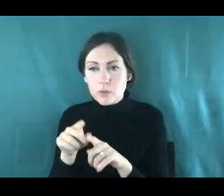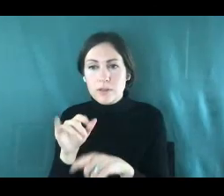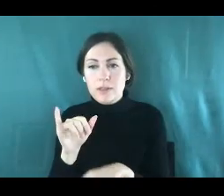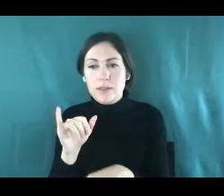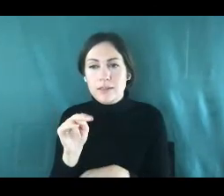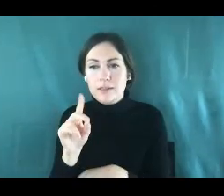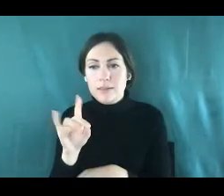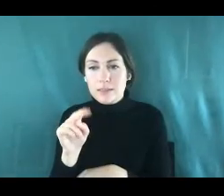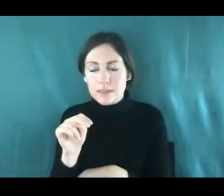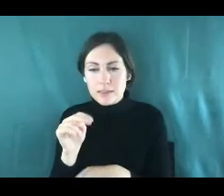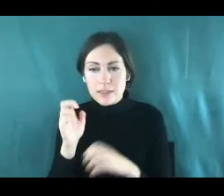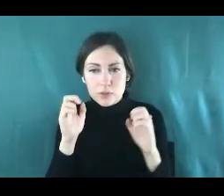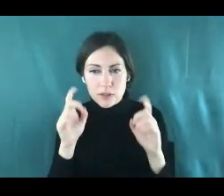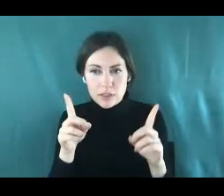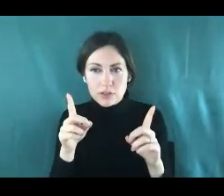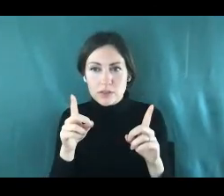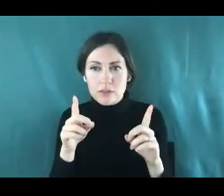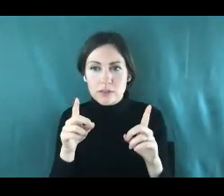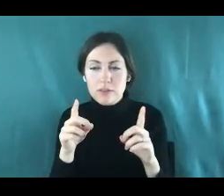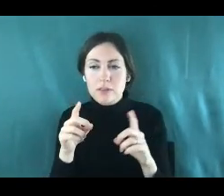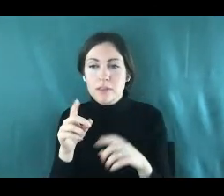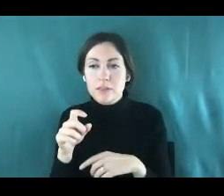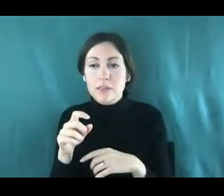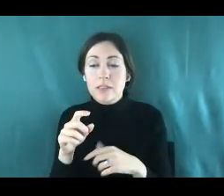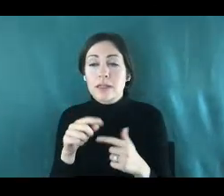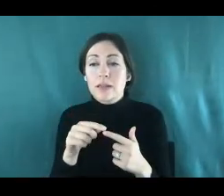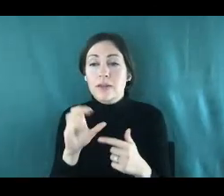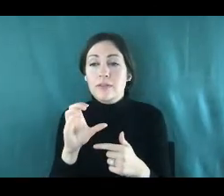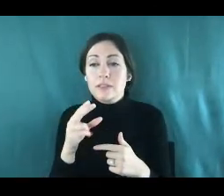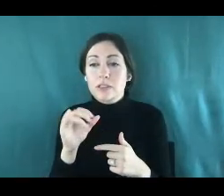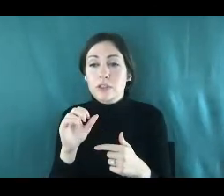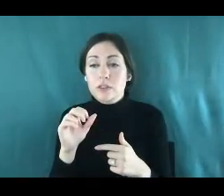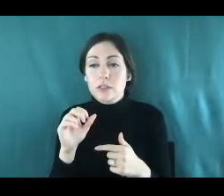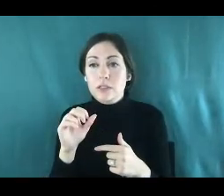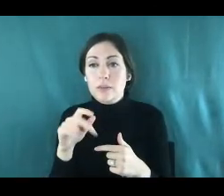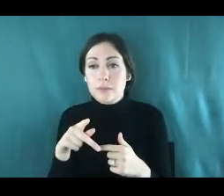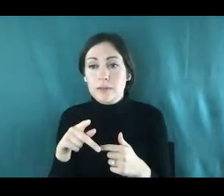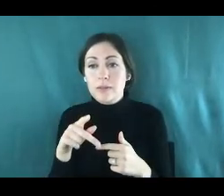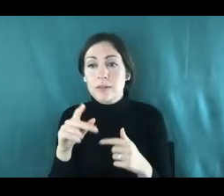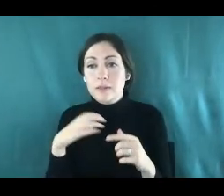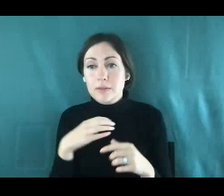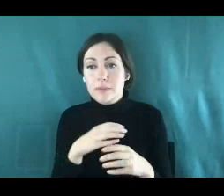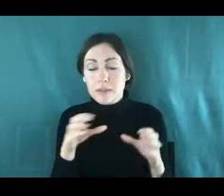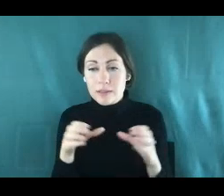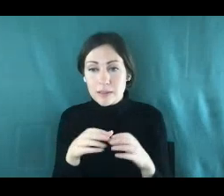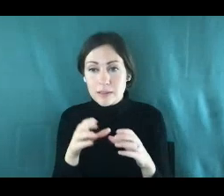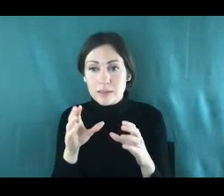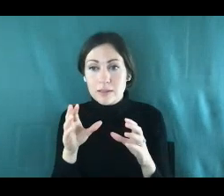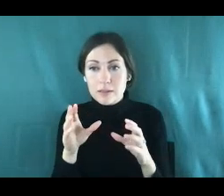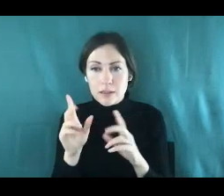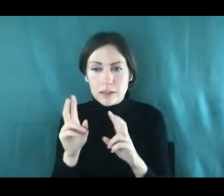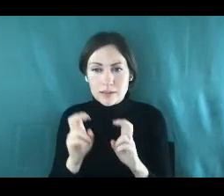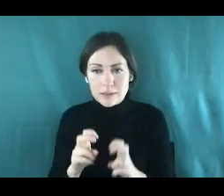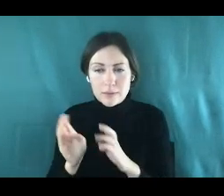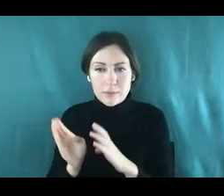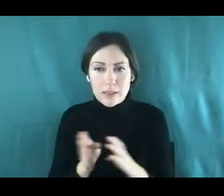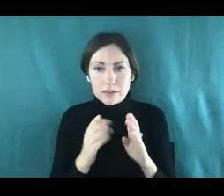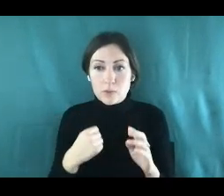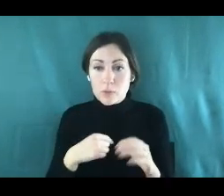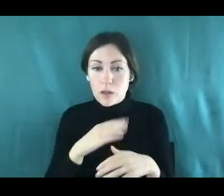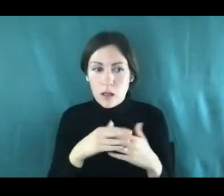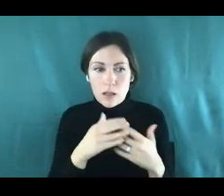needs. Then you also have the CHIP Community Health Need Assessment Plans. We're all working together